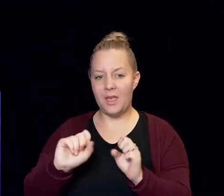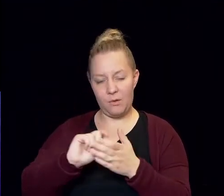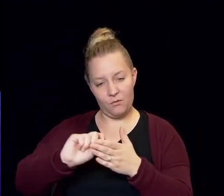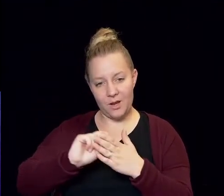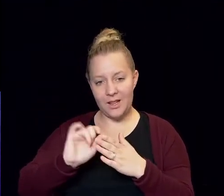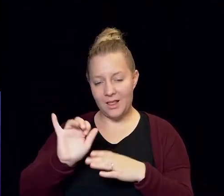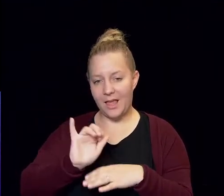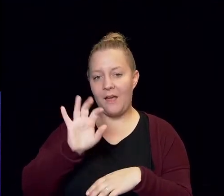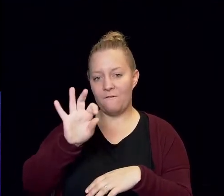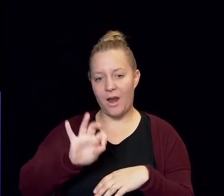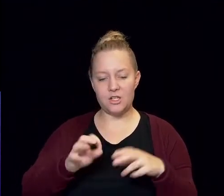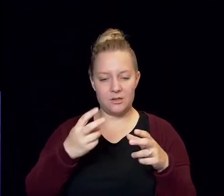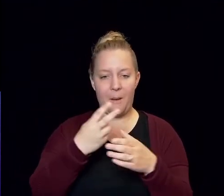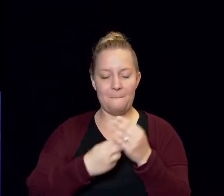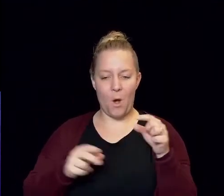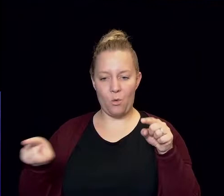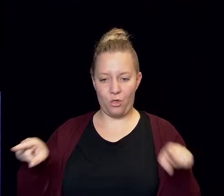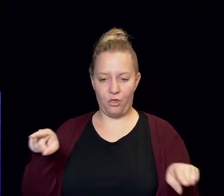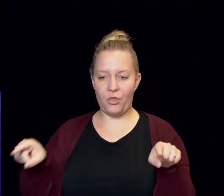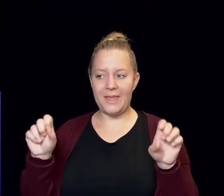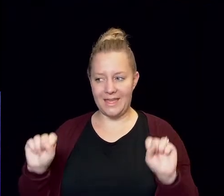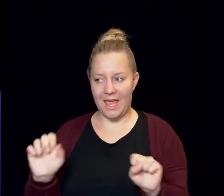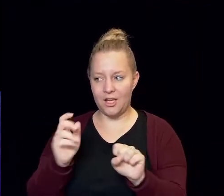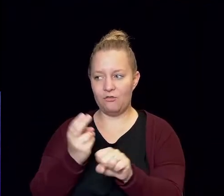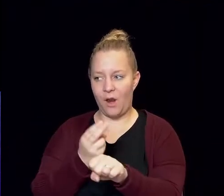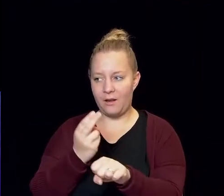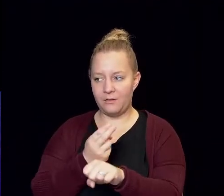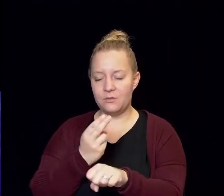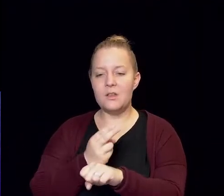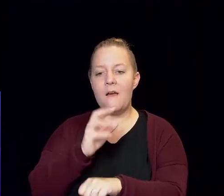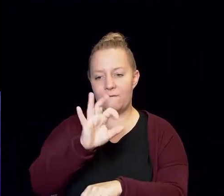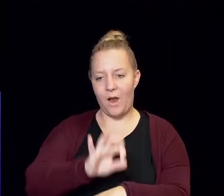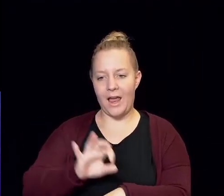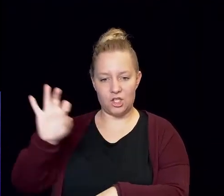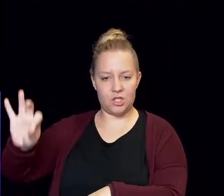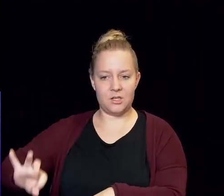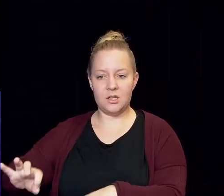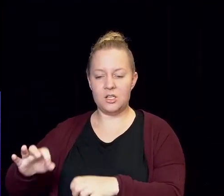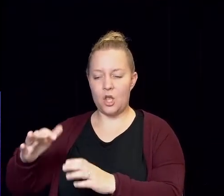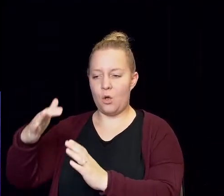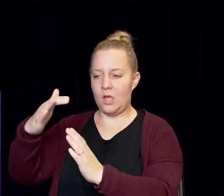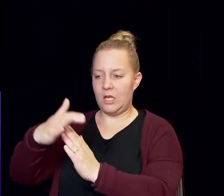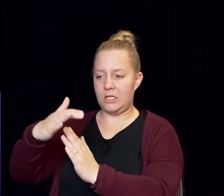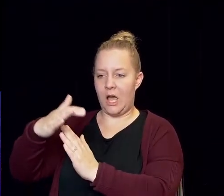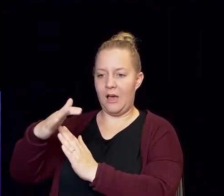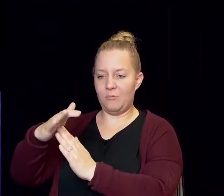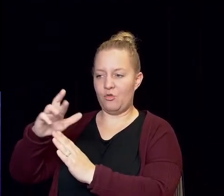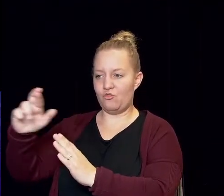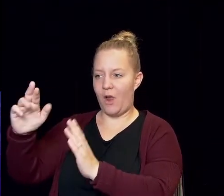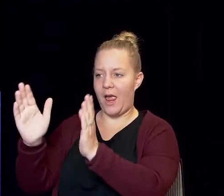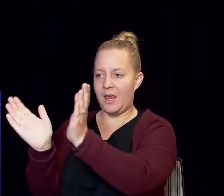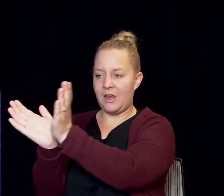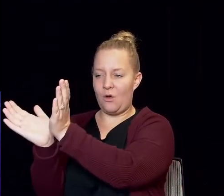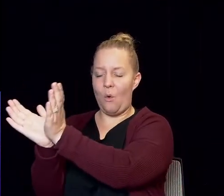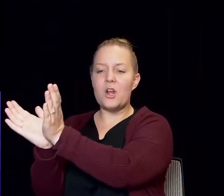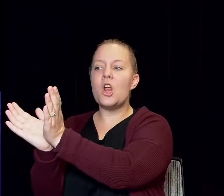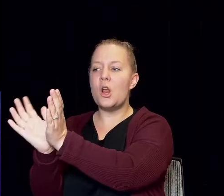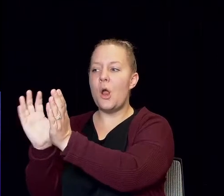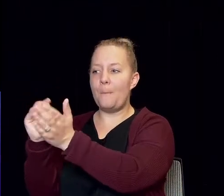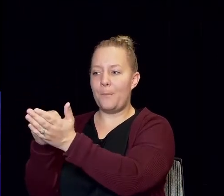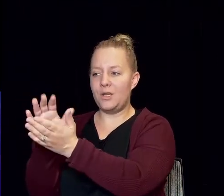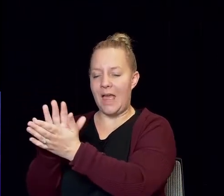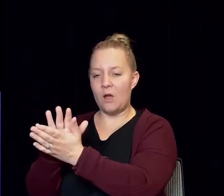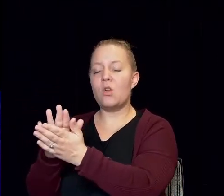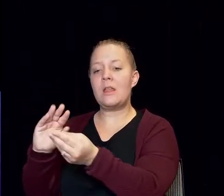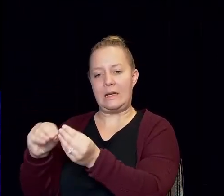would be both of them. So right over here, if you're listening to this right now, in this top right-hand corner, I want you to put the number correct out of 5 that you got